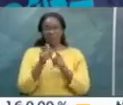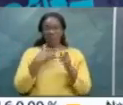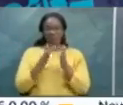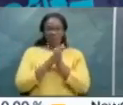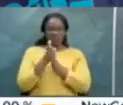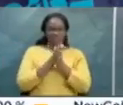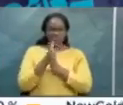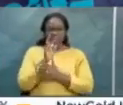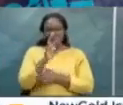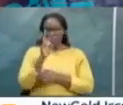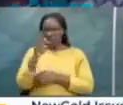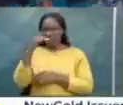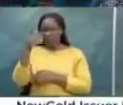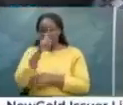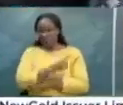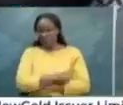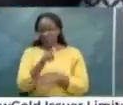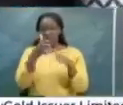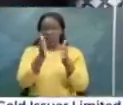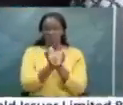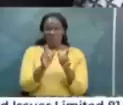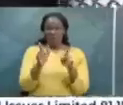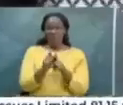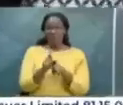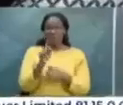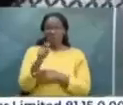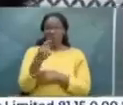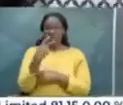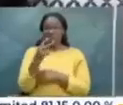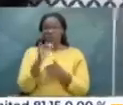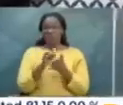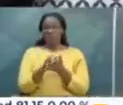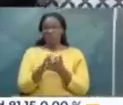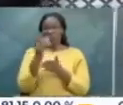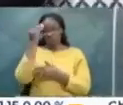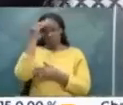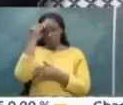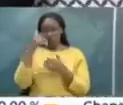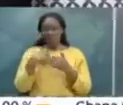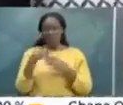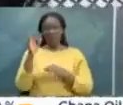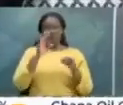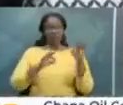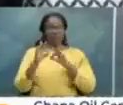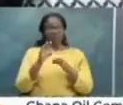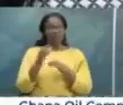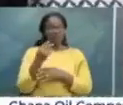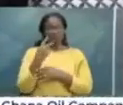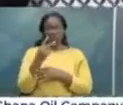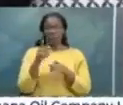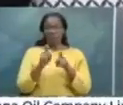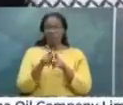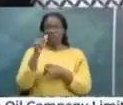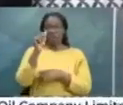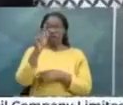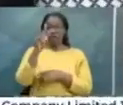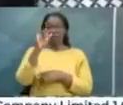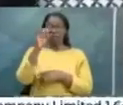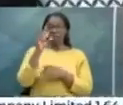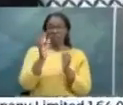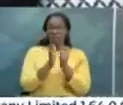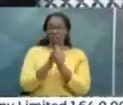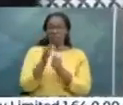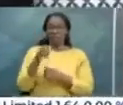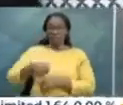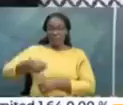saw every day in his community. Needless to say, this led him to have his own fashion line looks like a video. Now their video bags